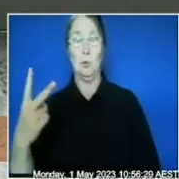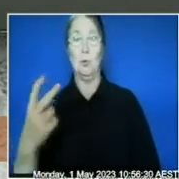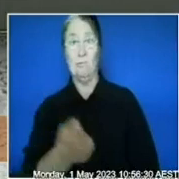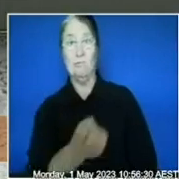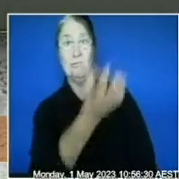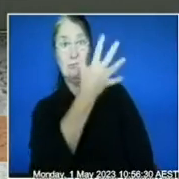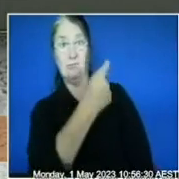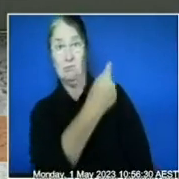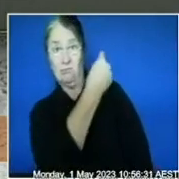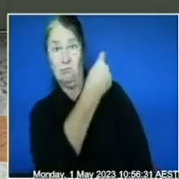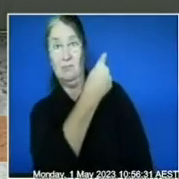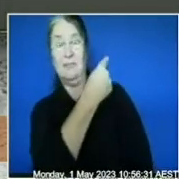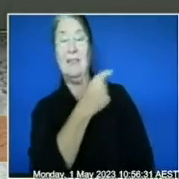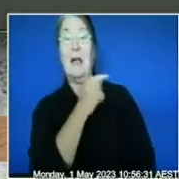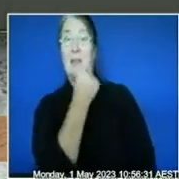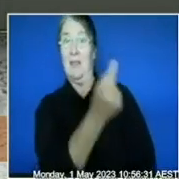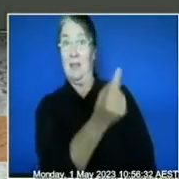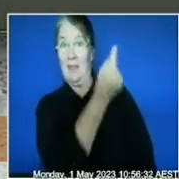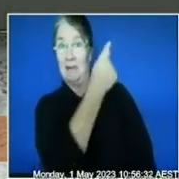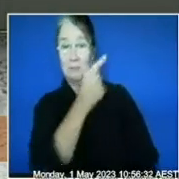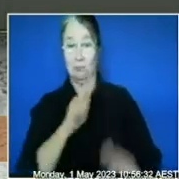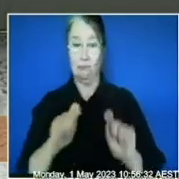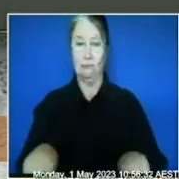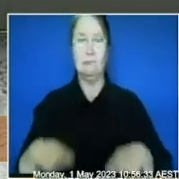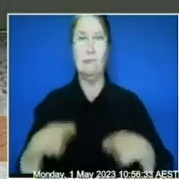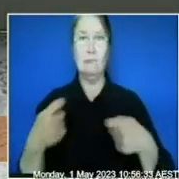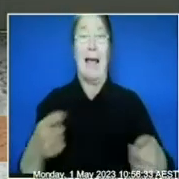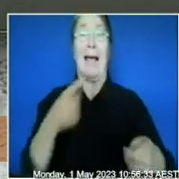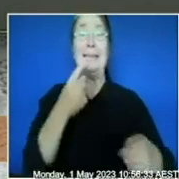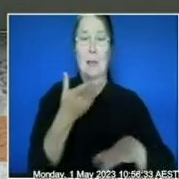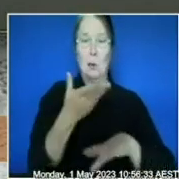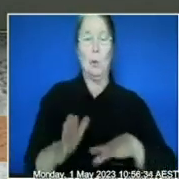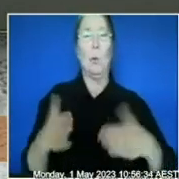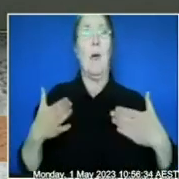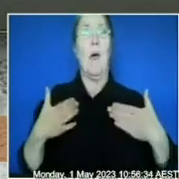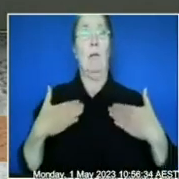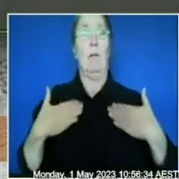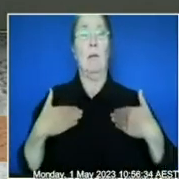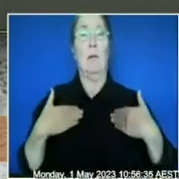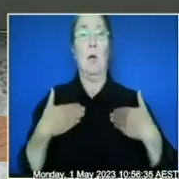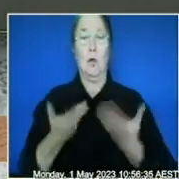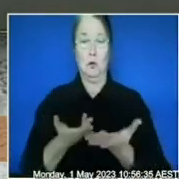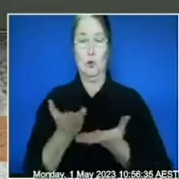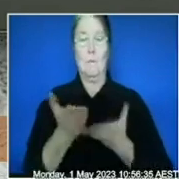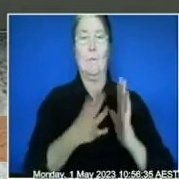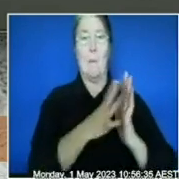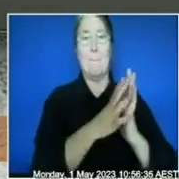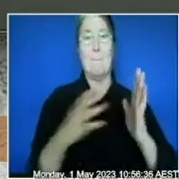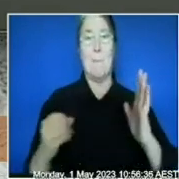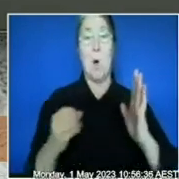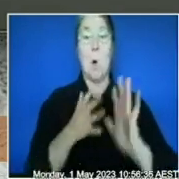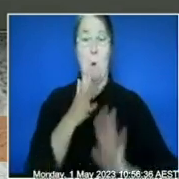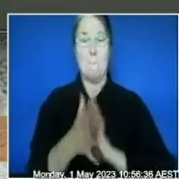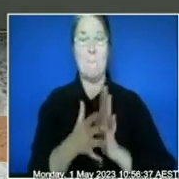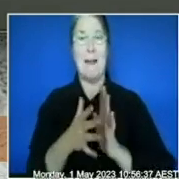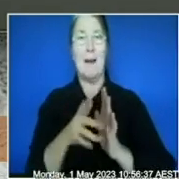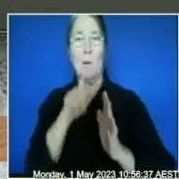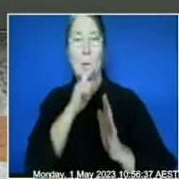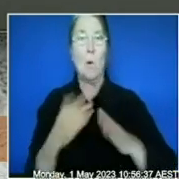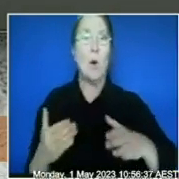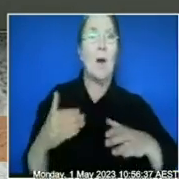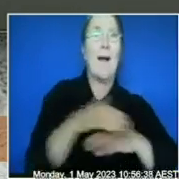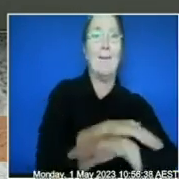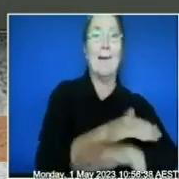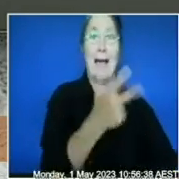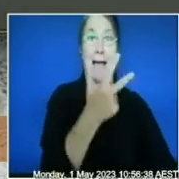82% of Victoria's Aboriginal population. And so, am I right in calculating